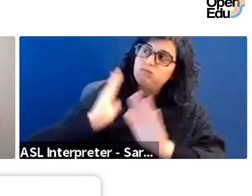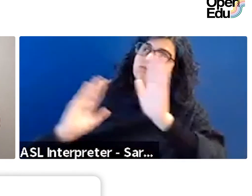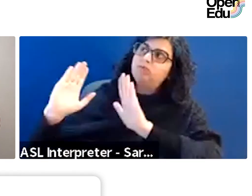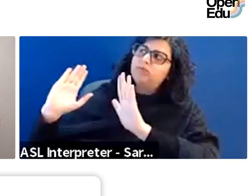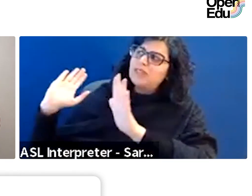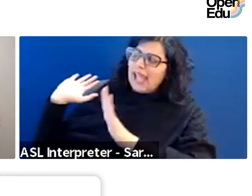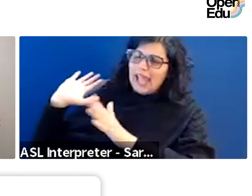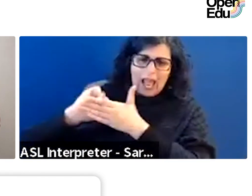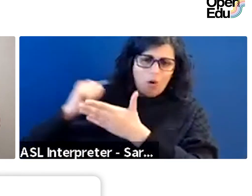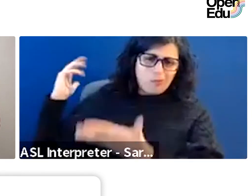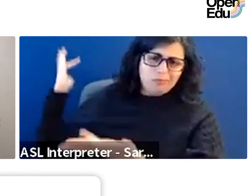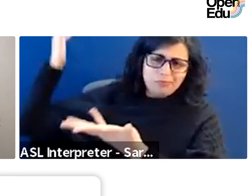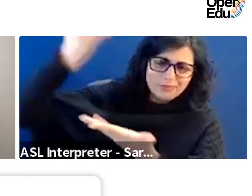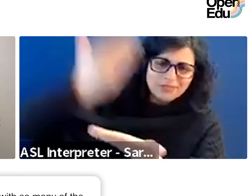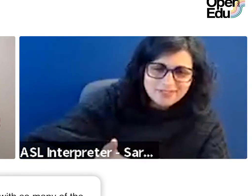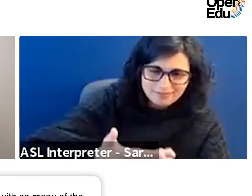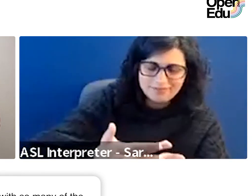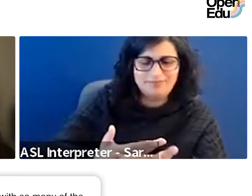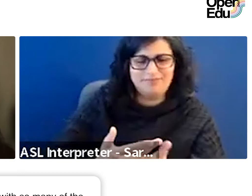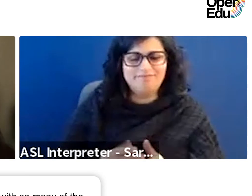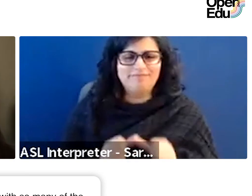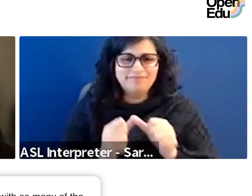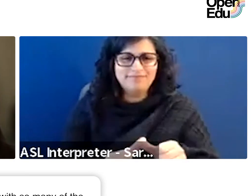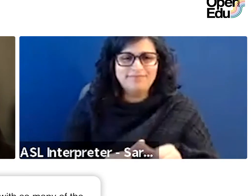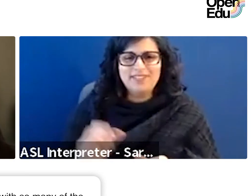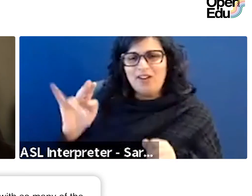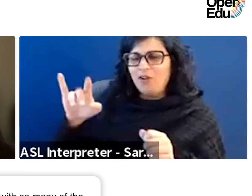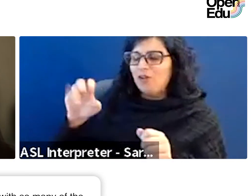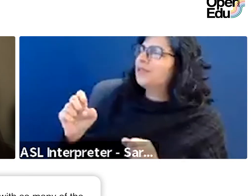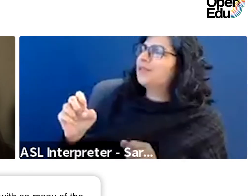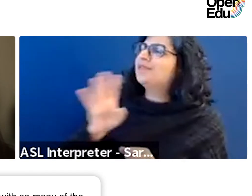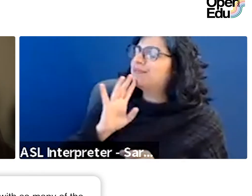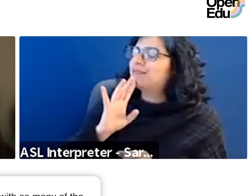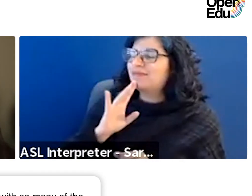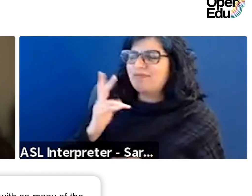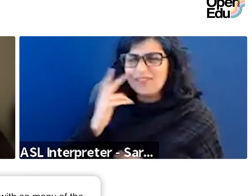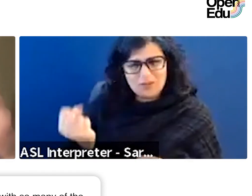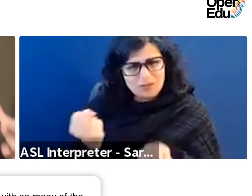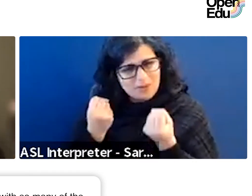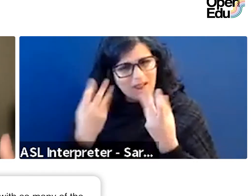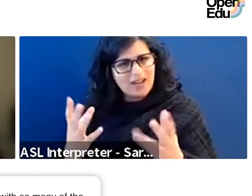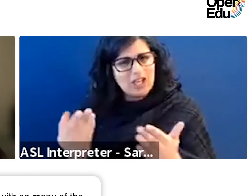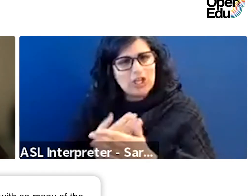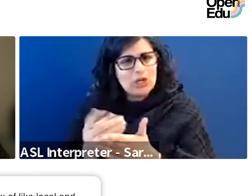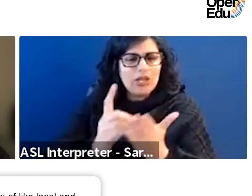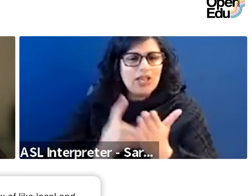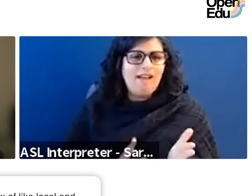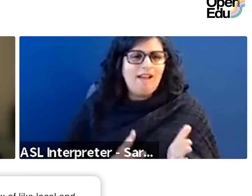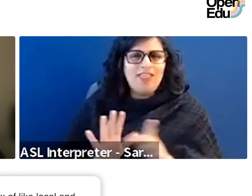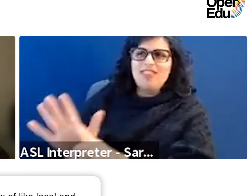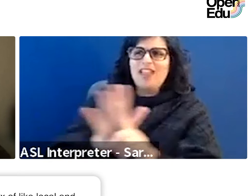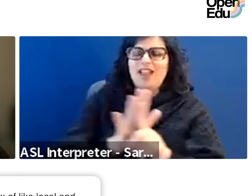then move forward into the future. I see that with so many of you designers like designs. It's